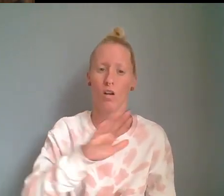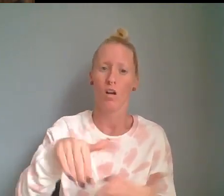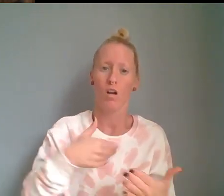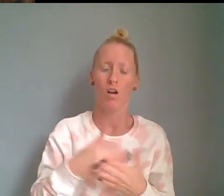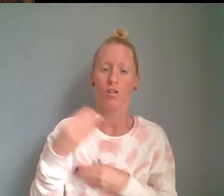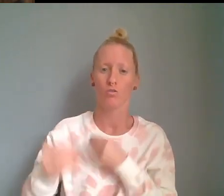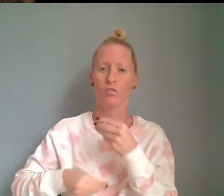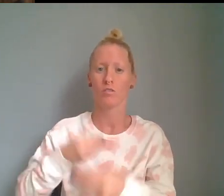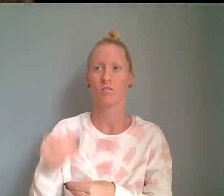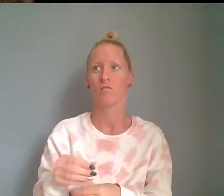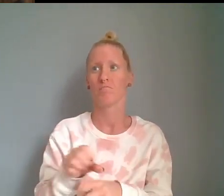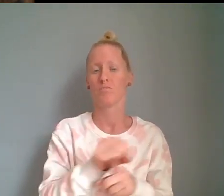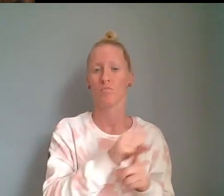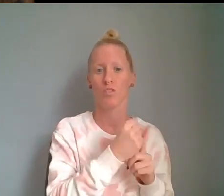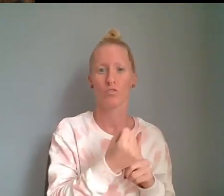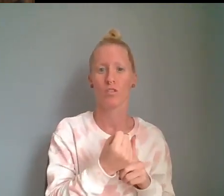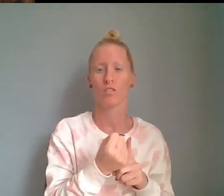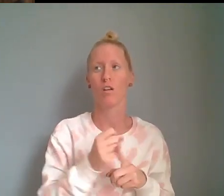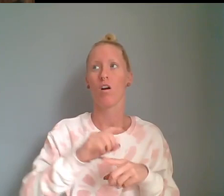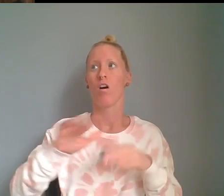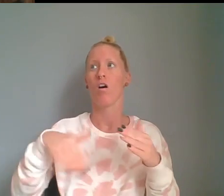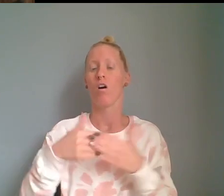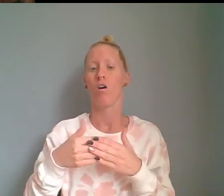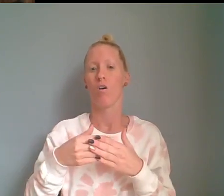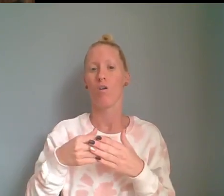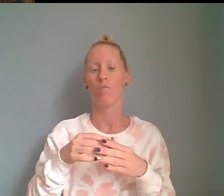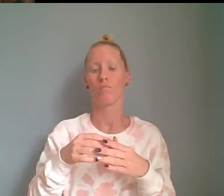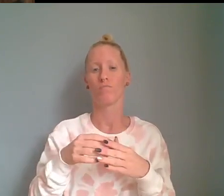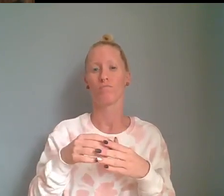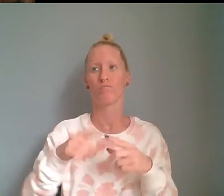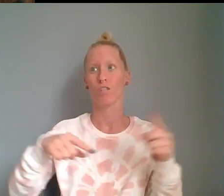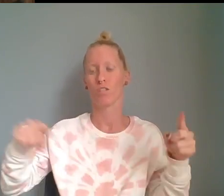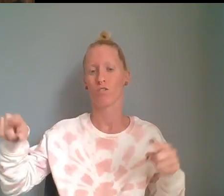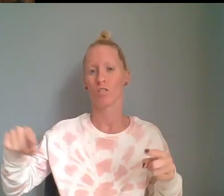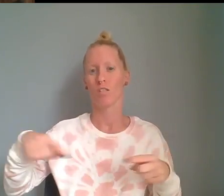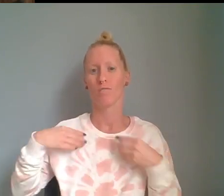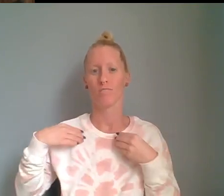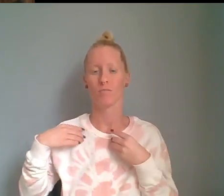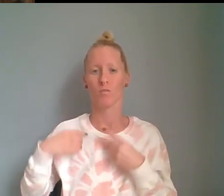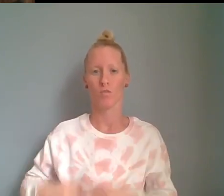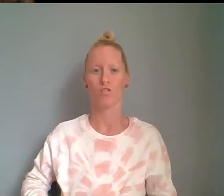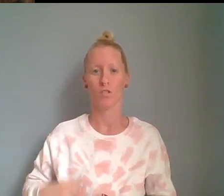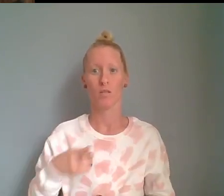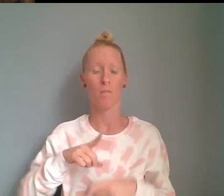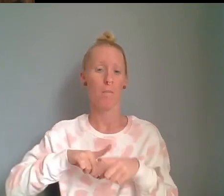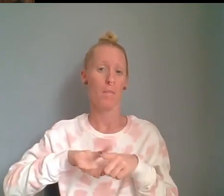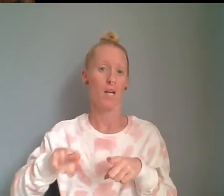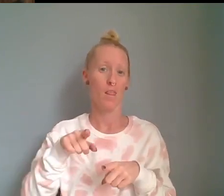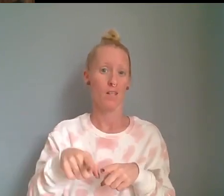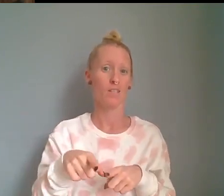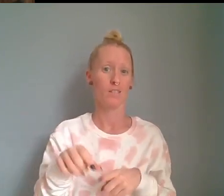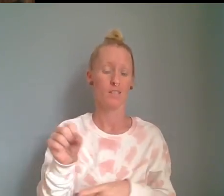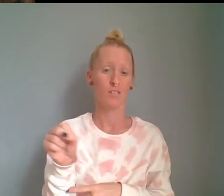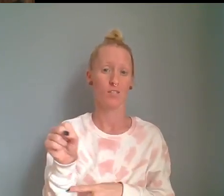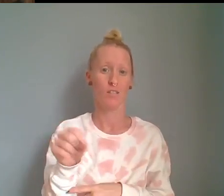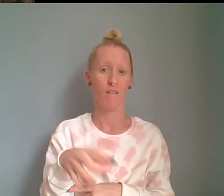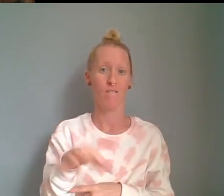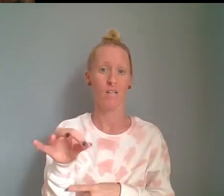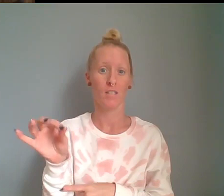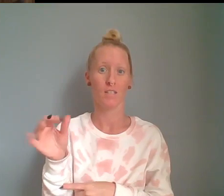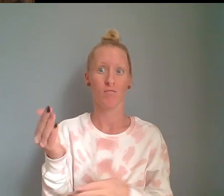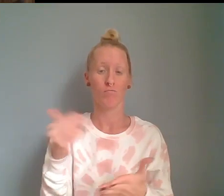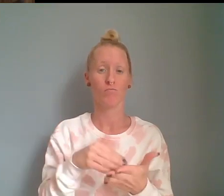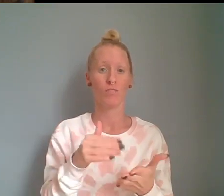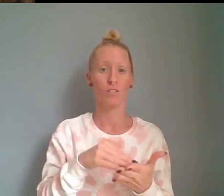genetic predispositions or all forms of depression, but this serotonin finding has actually been replicated now in at least